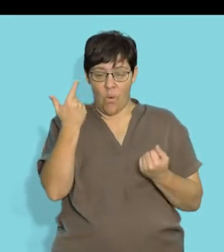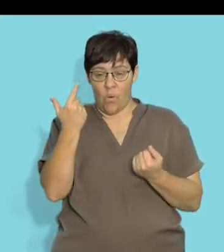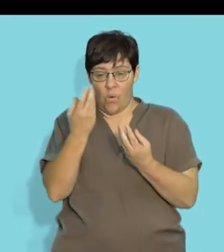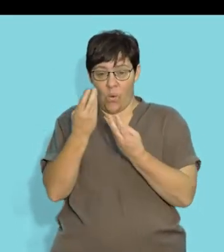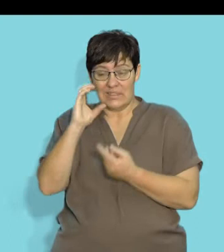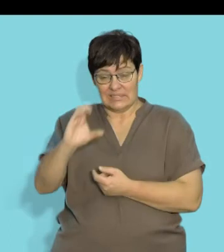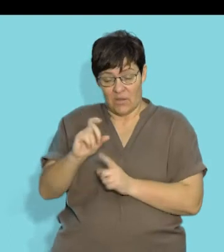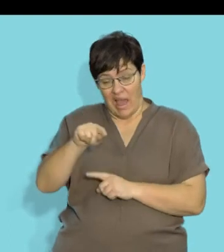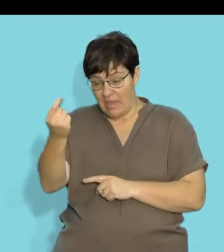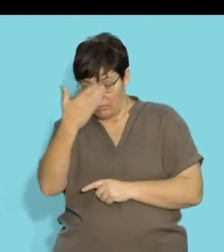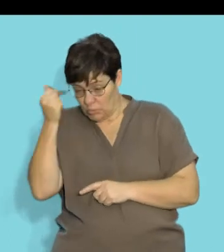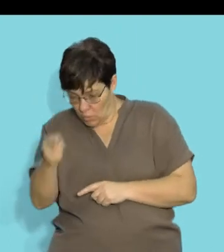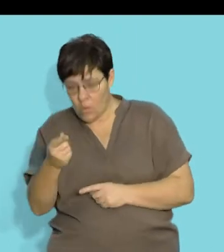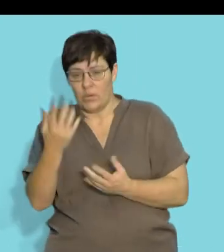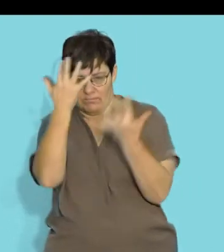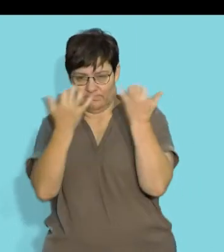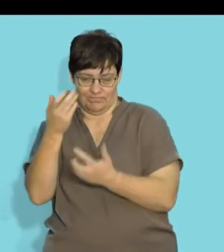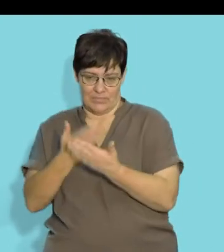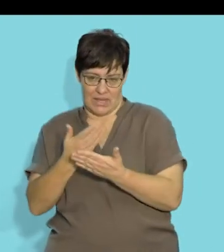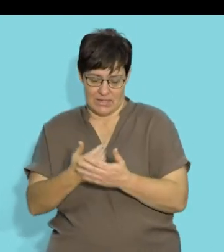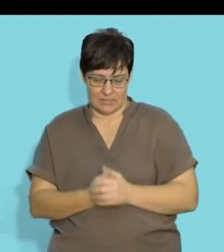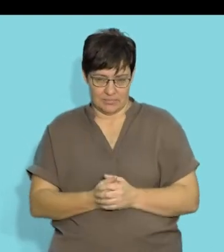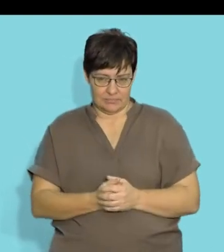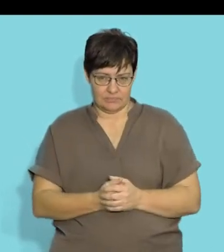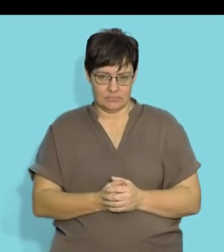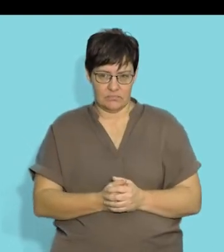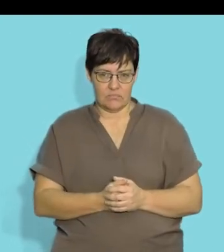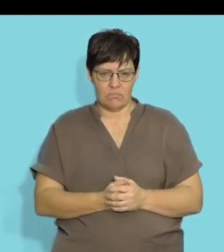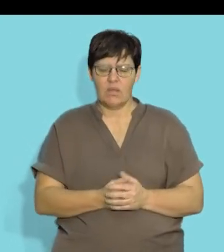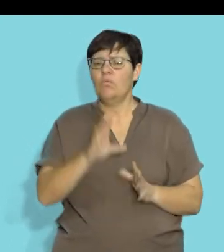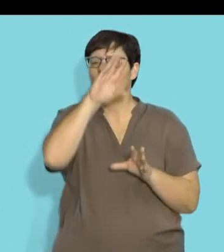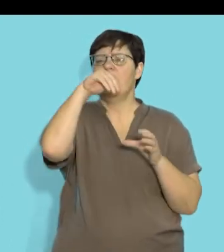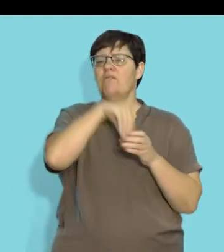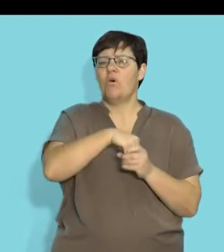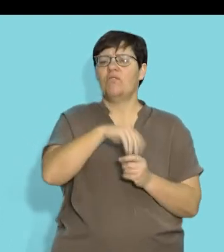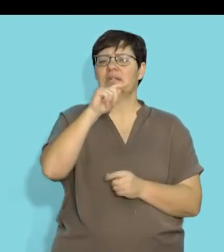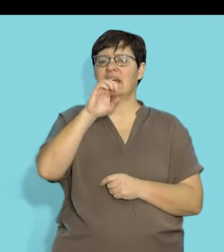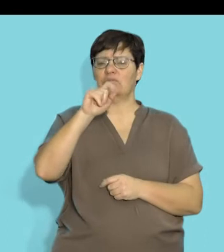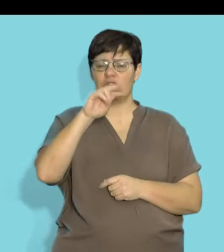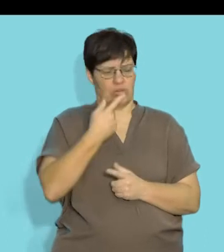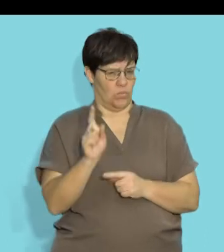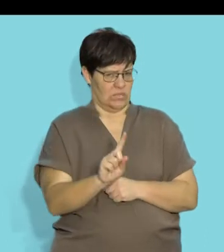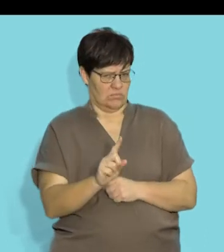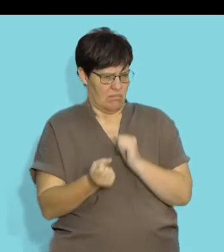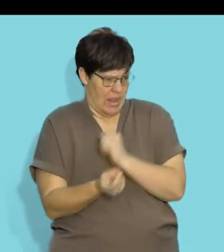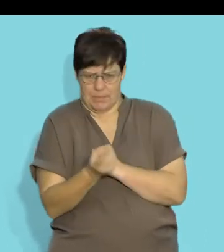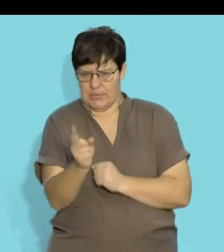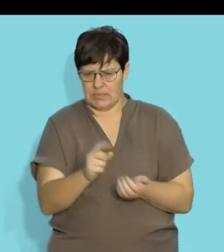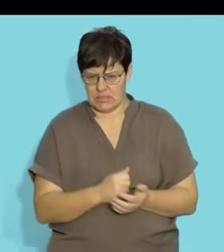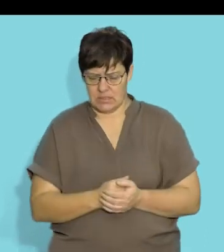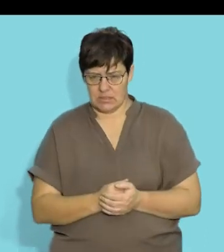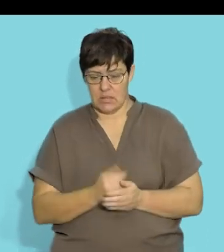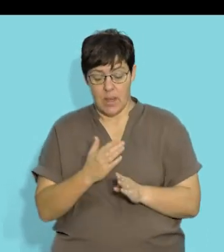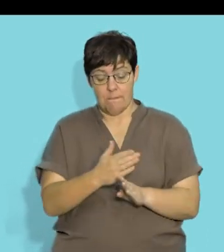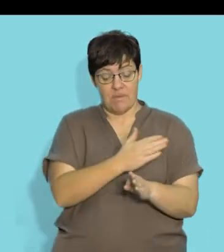concentration of the other substance, right? Okay. Now, what exactly is involved in a titration? So before we